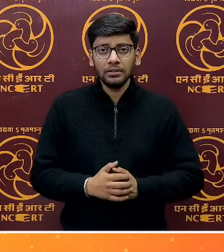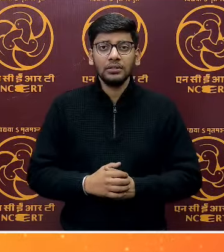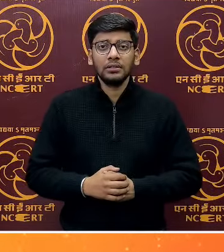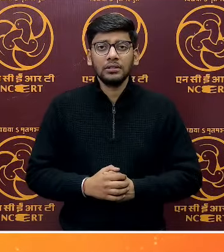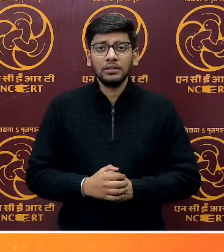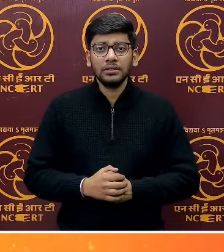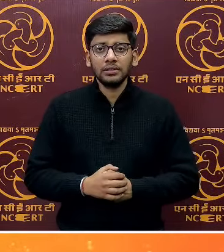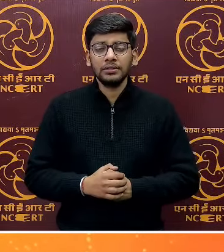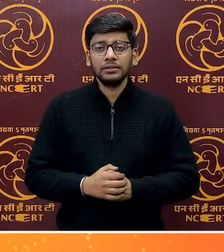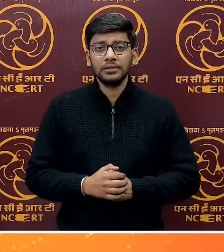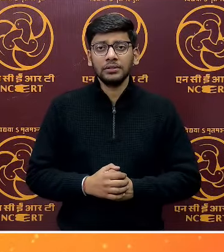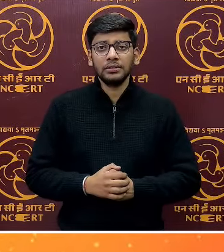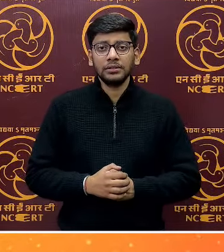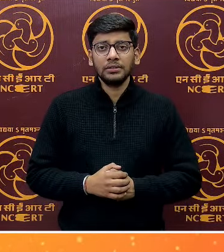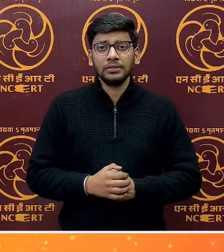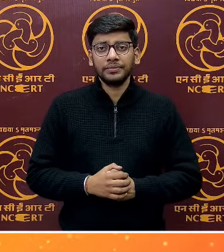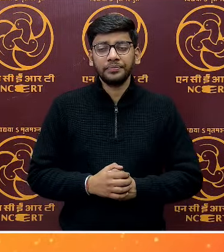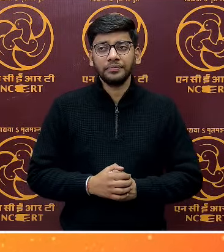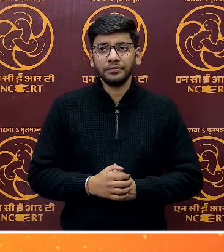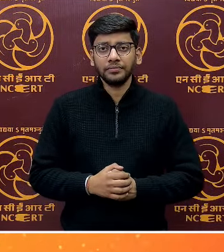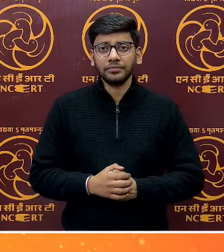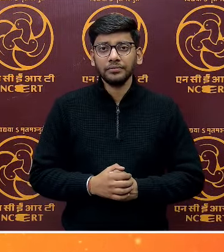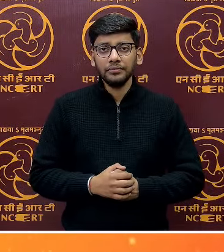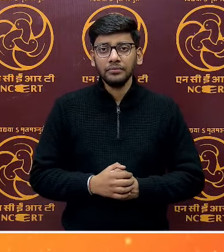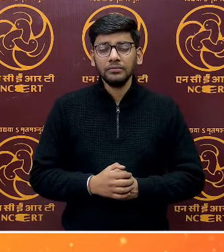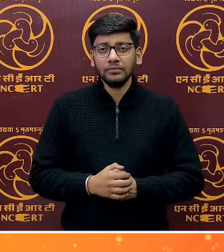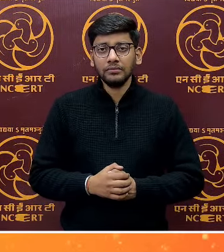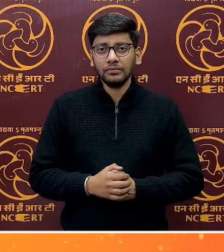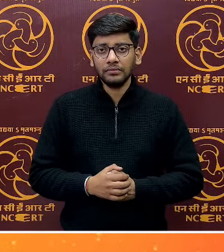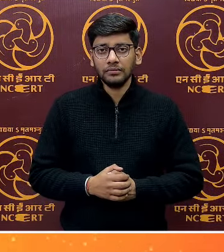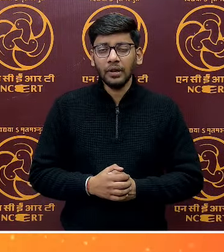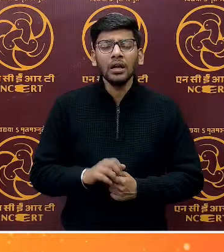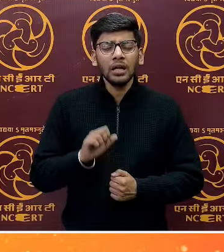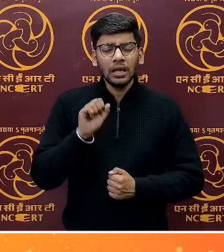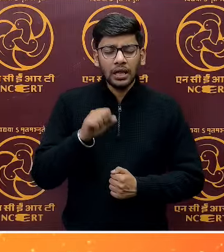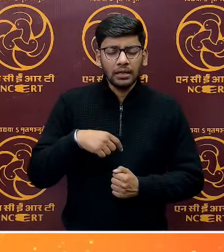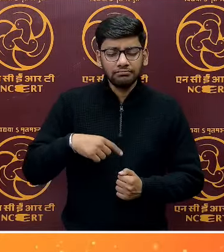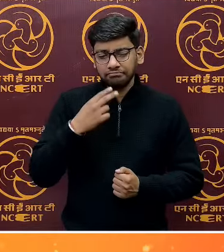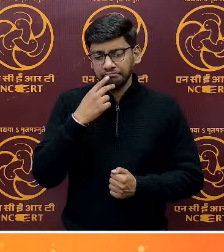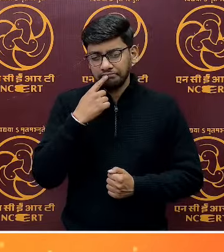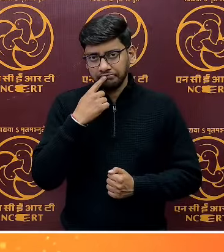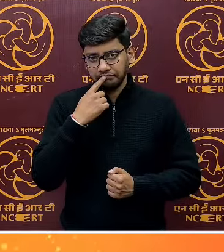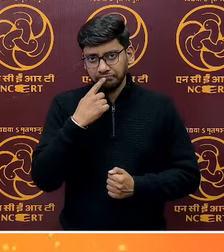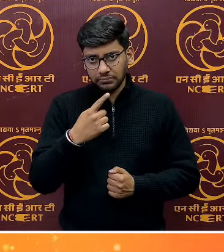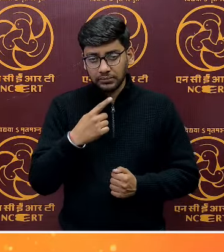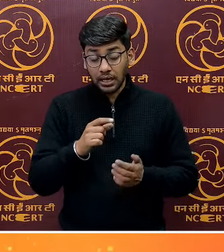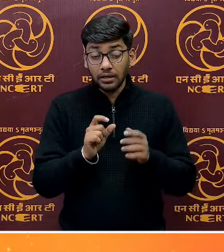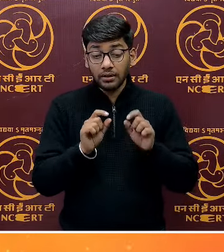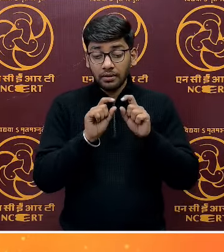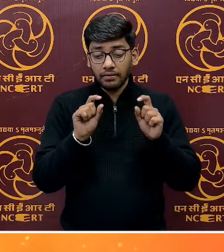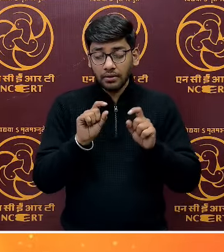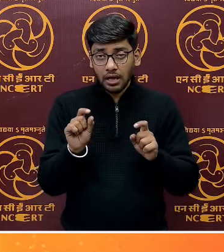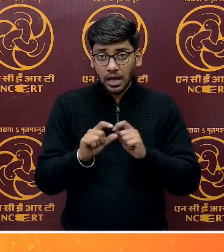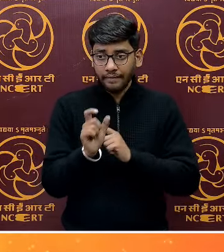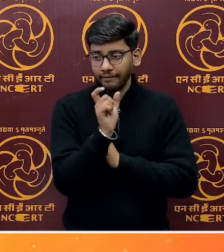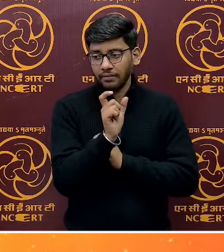All right, so let's see the terms that have come over here in this poem. One is